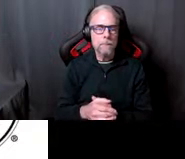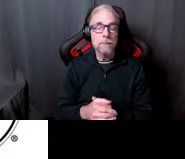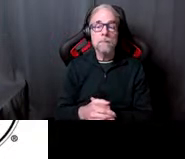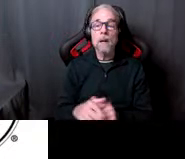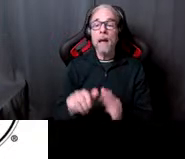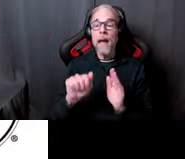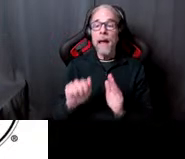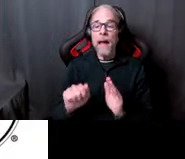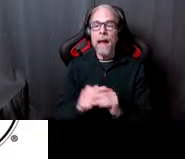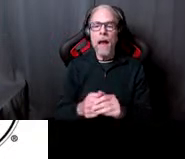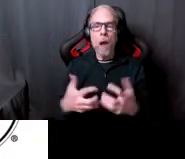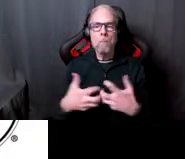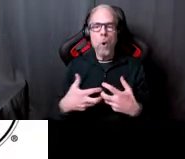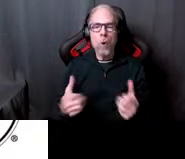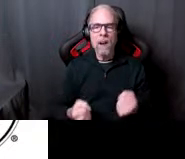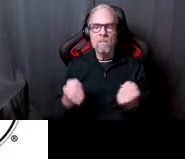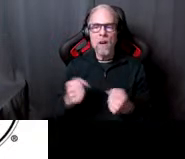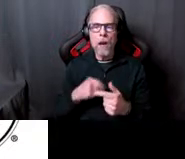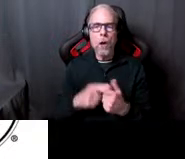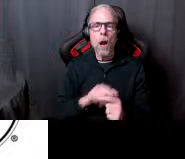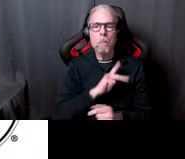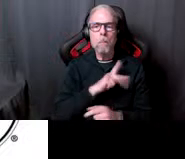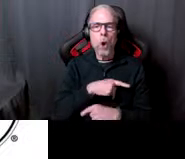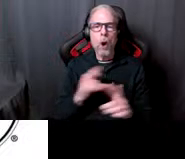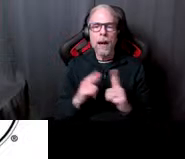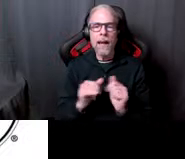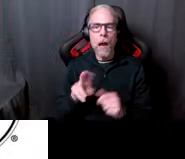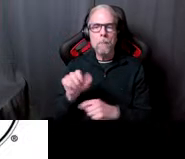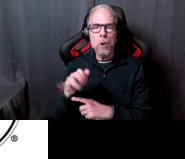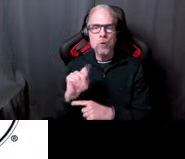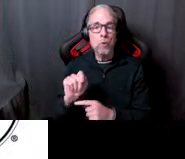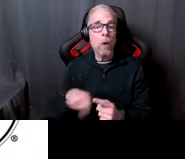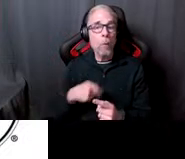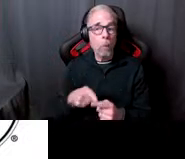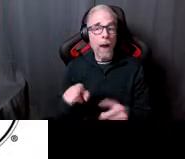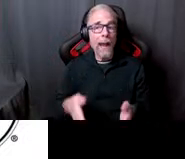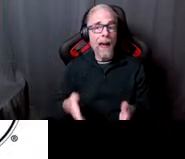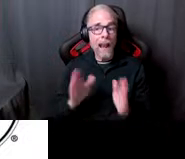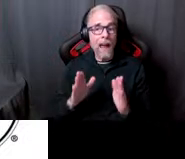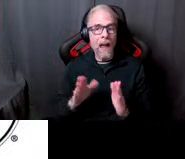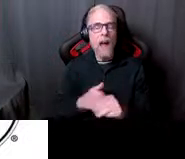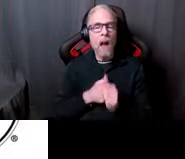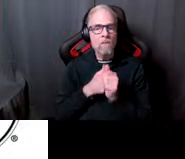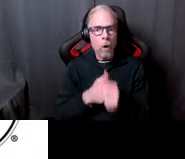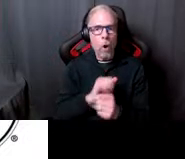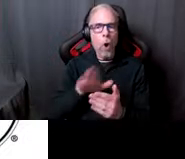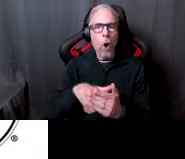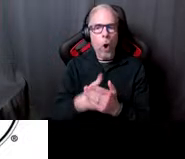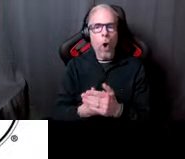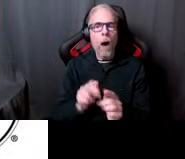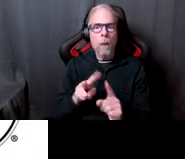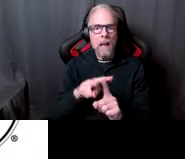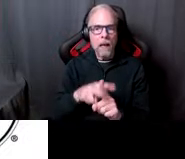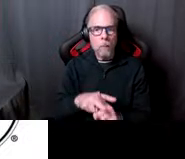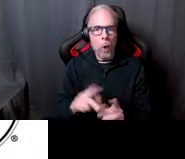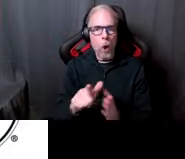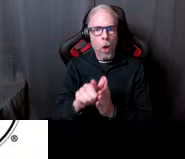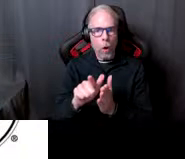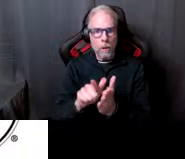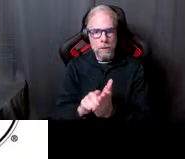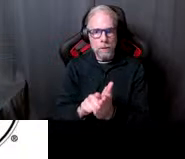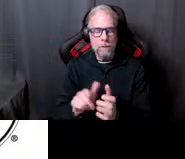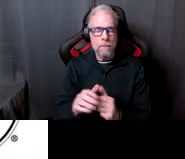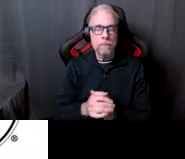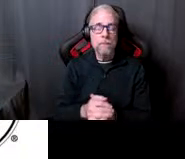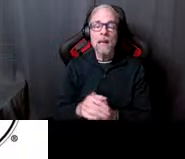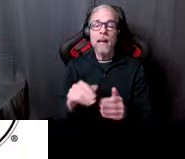A, in motor vehicles and personal camping units where allowed in accordance with all applicable laws.